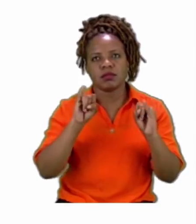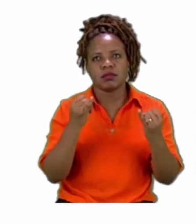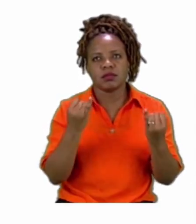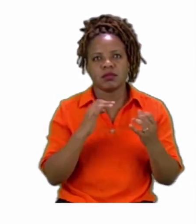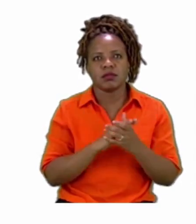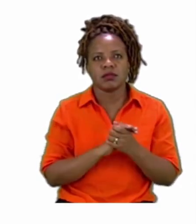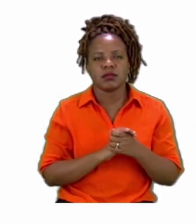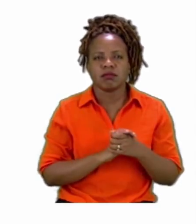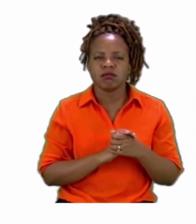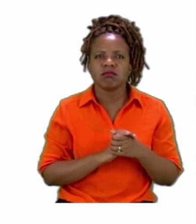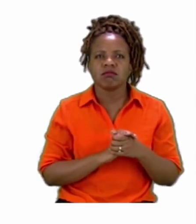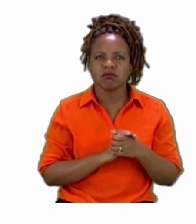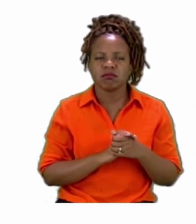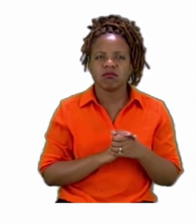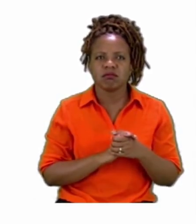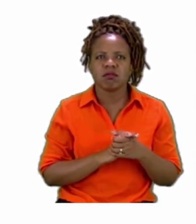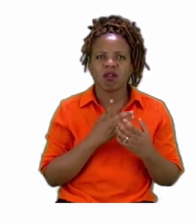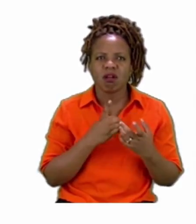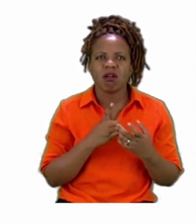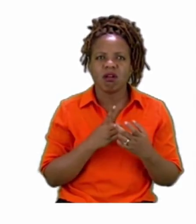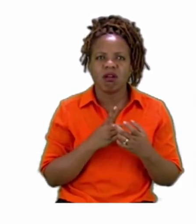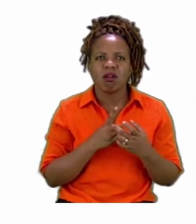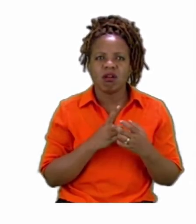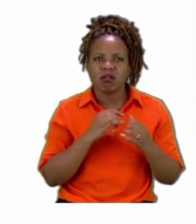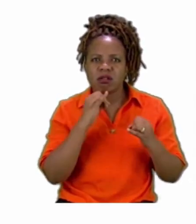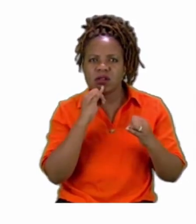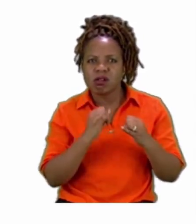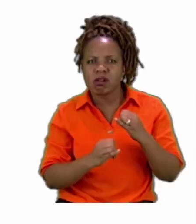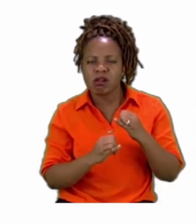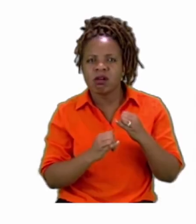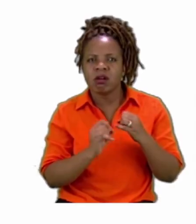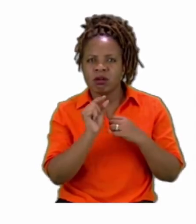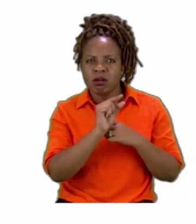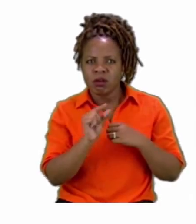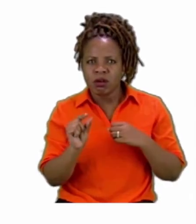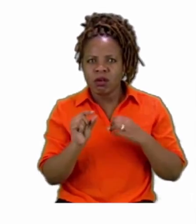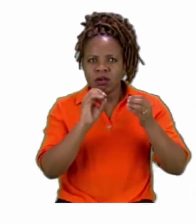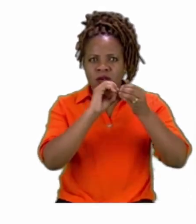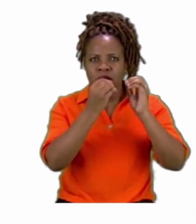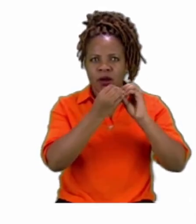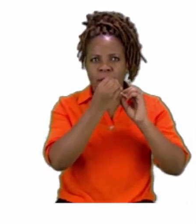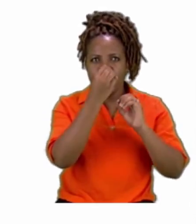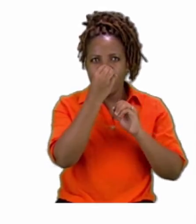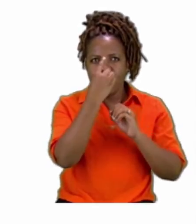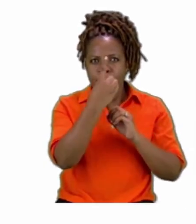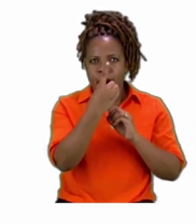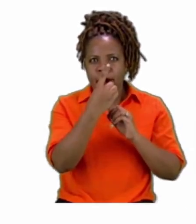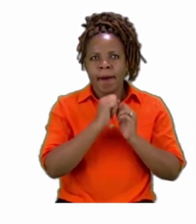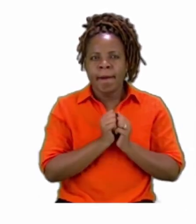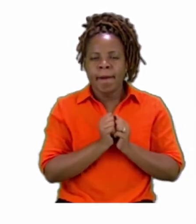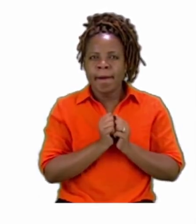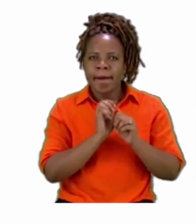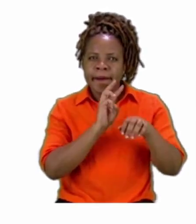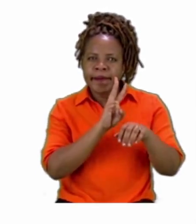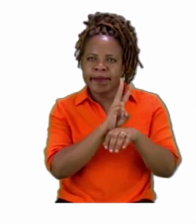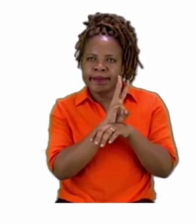Does the story so far make sense? Yes, it does. So you're going to put the sentence,